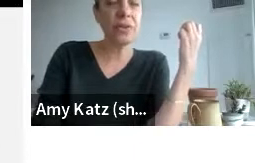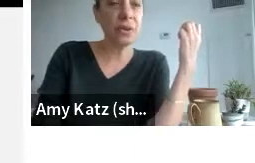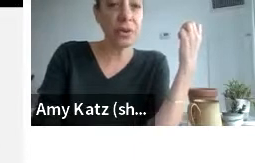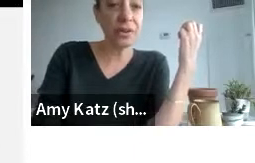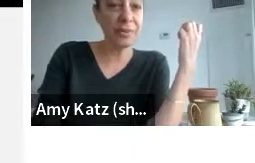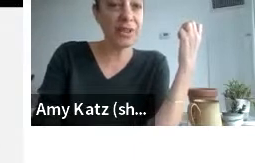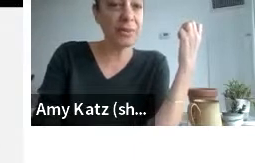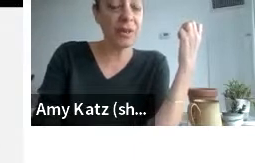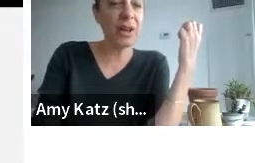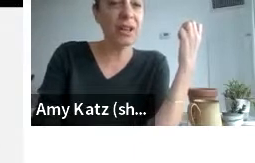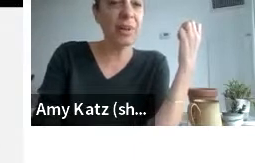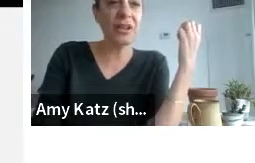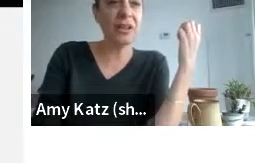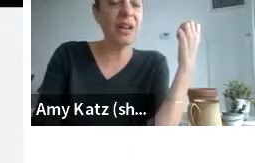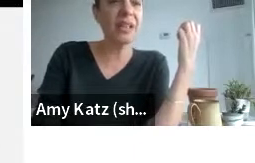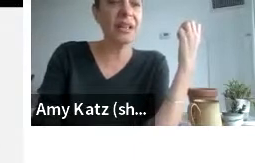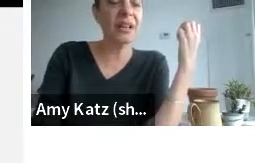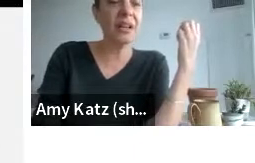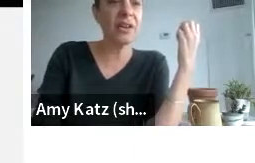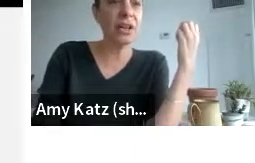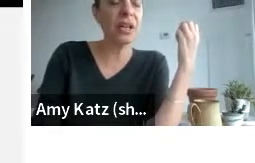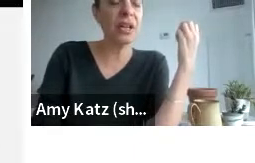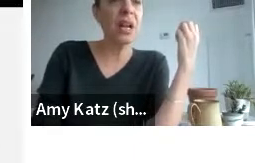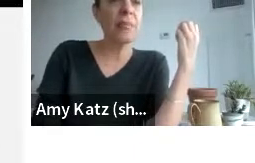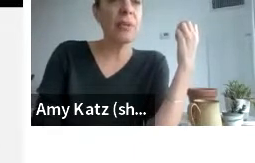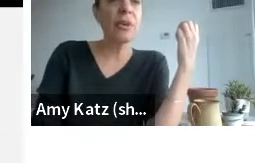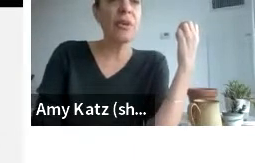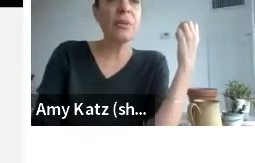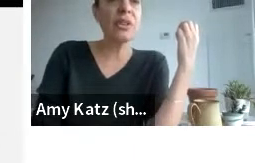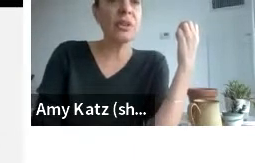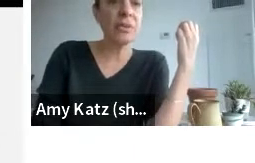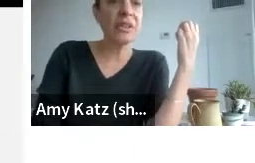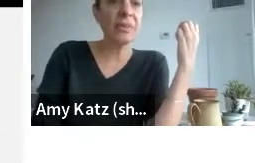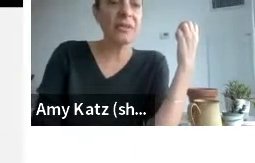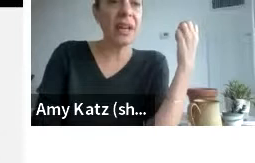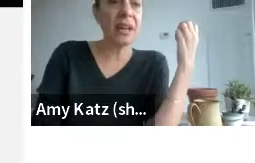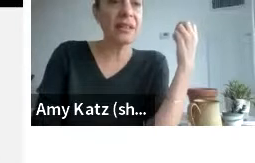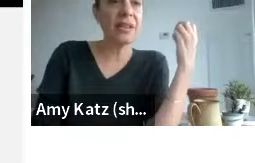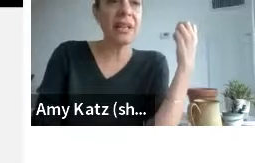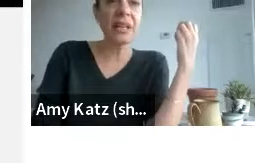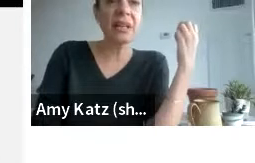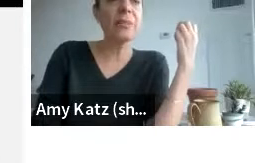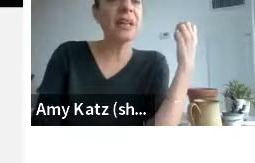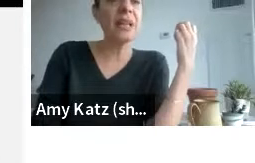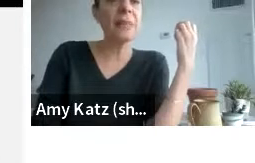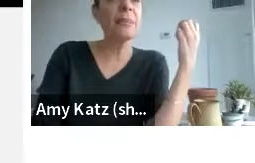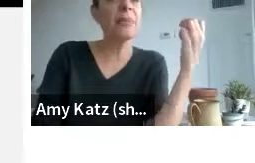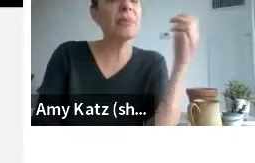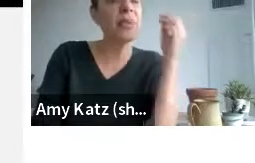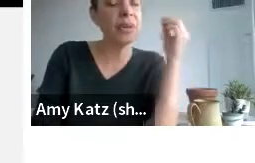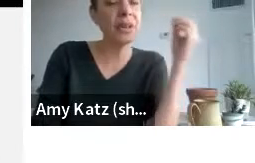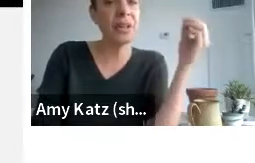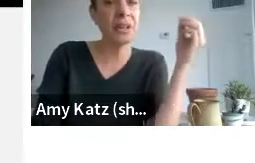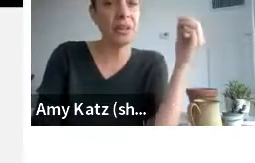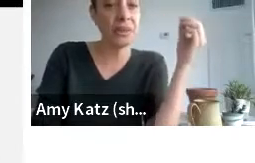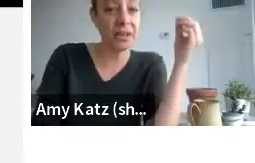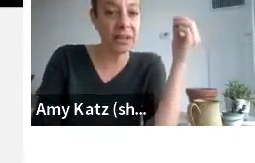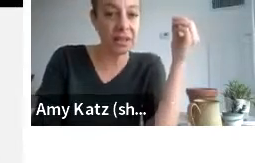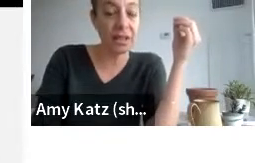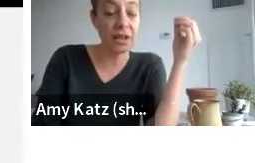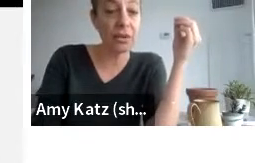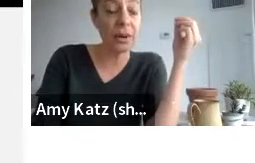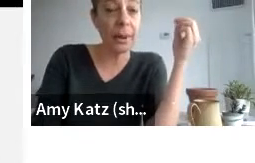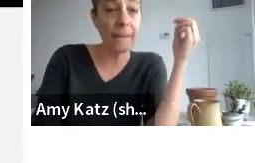undercount for the workers because we know the occupational health data is not very good, but we know there was enormous amount of deaths at the beginning of the pandemic, but importantly, those